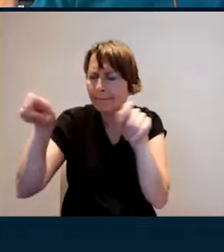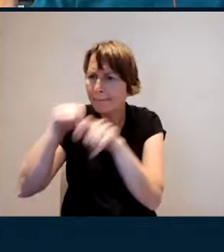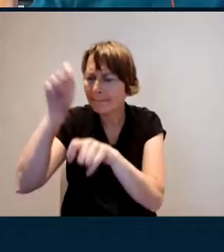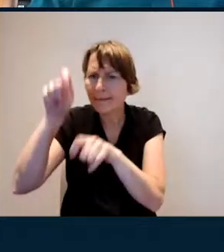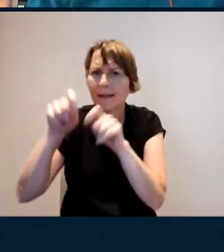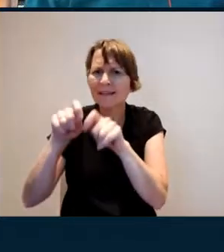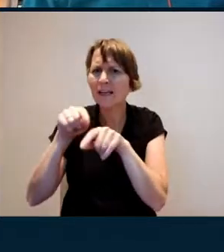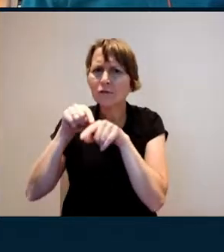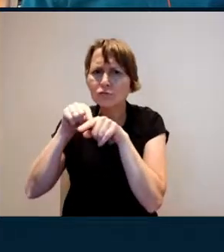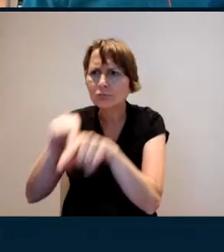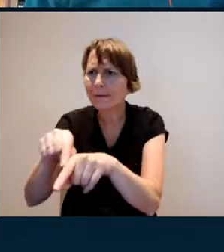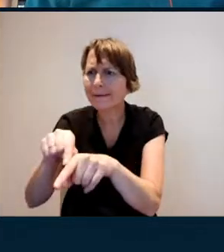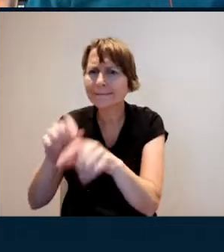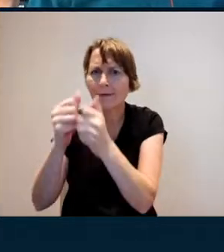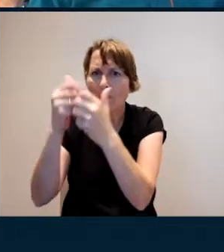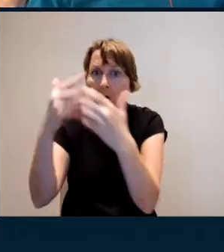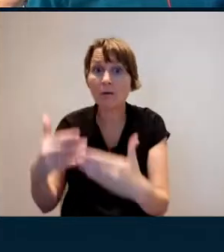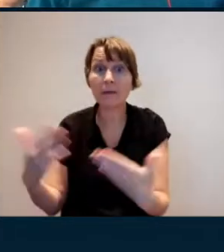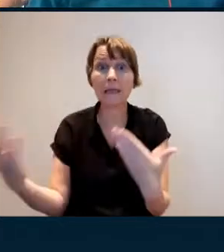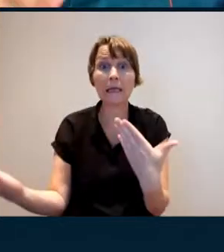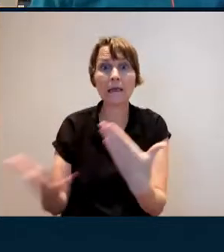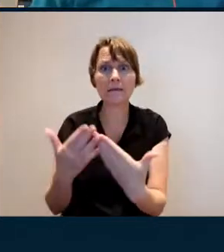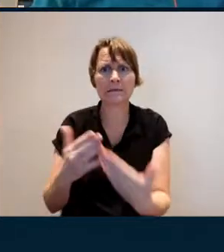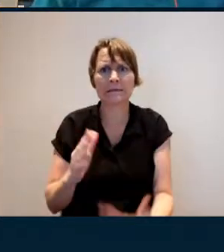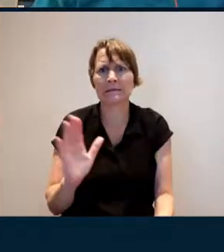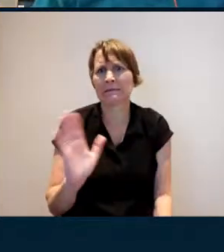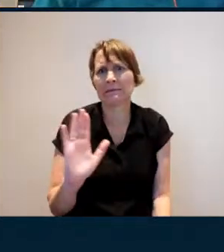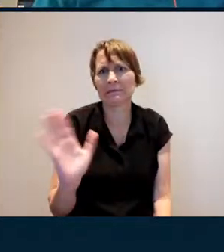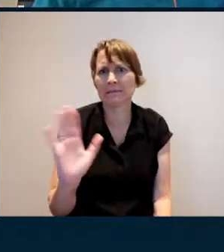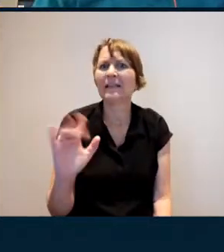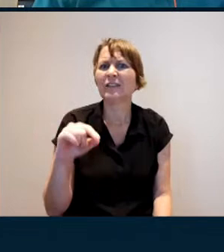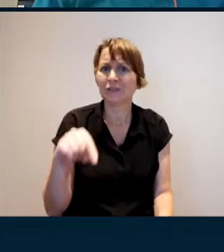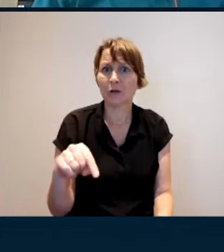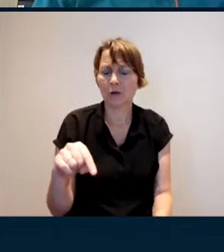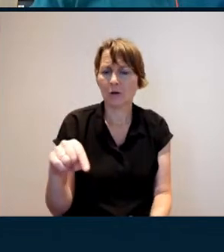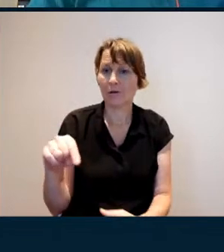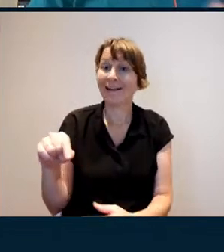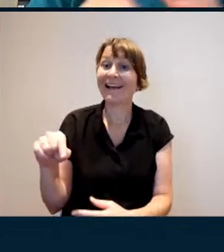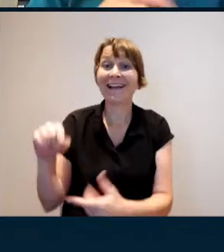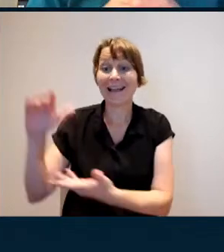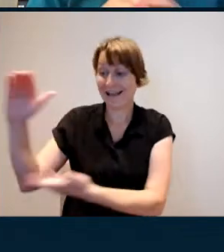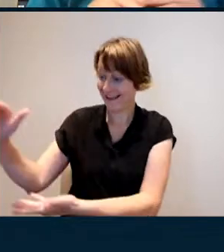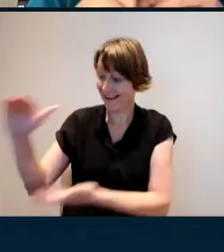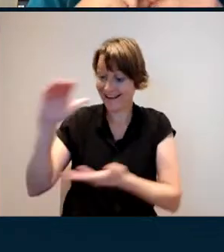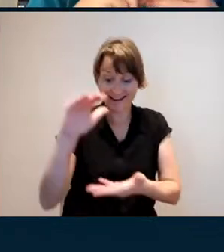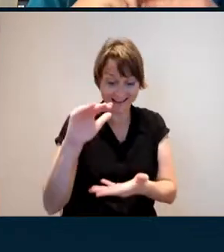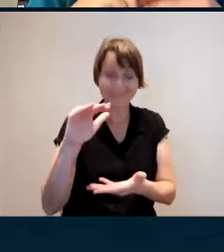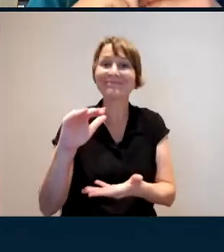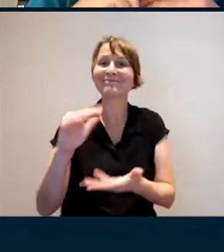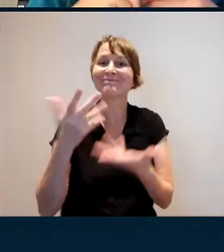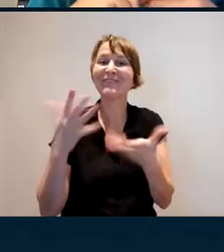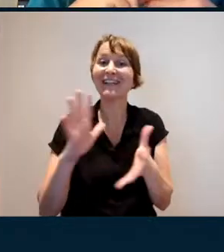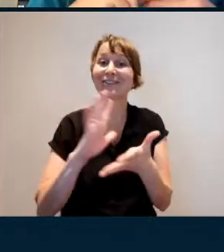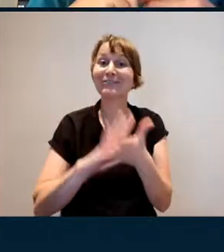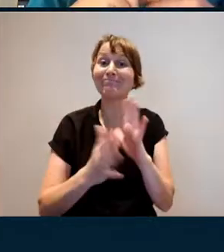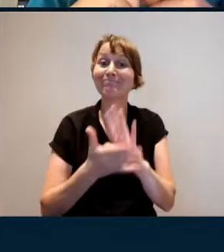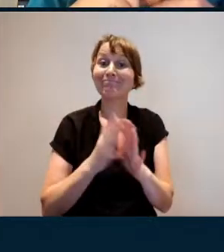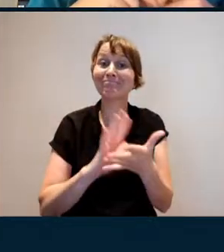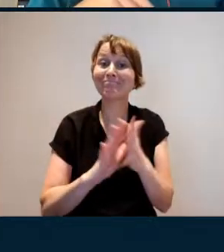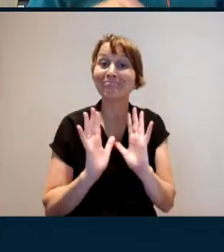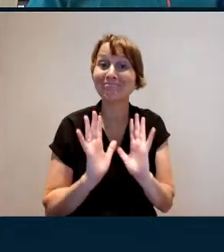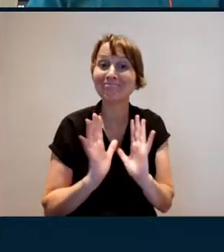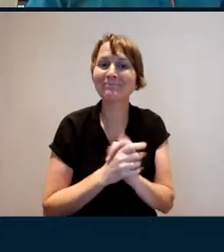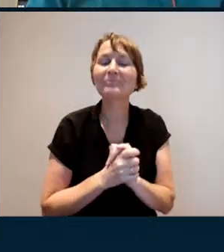not easy to do. And so this is something where right out of the box, you can get that. You can also, directly within this, you